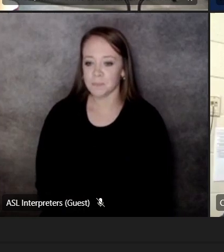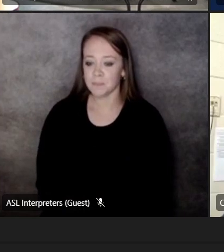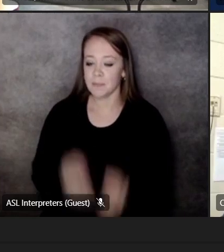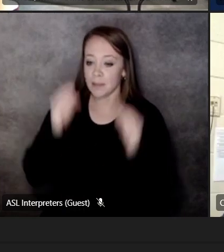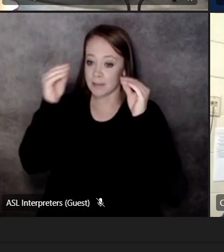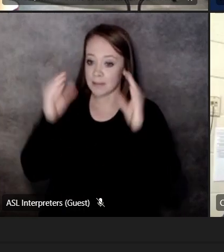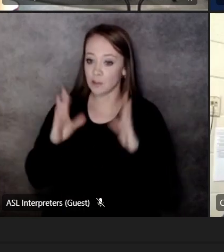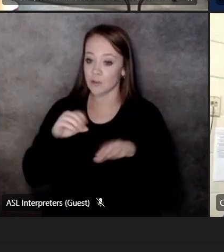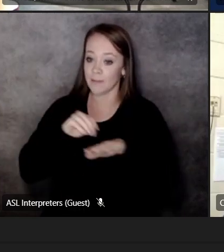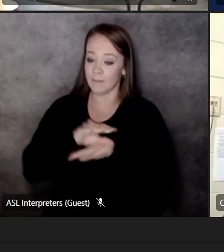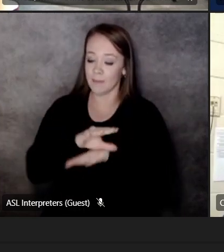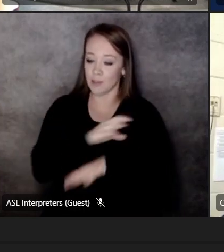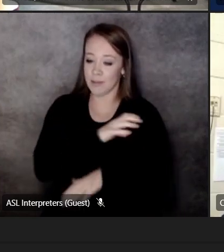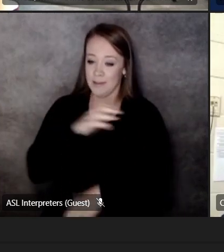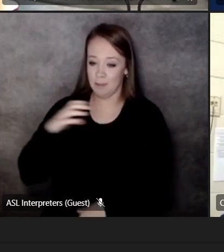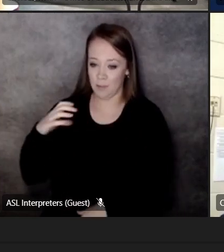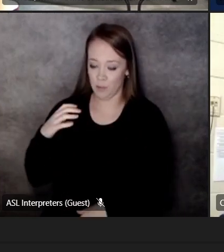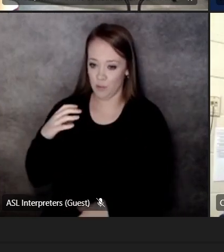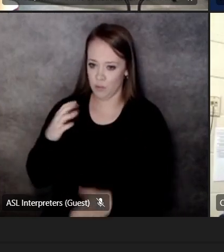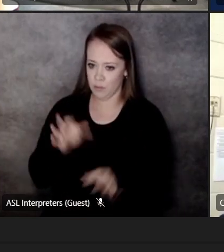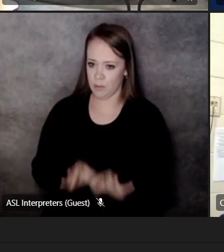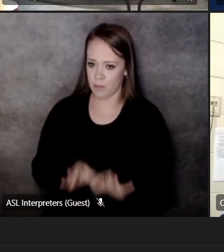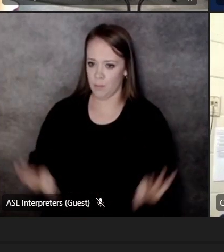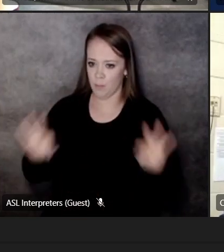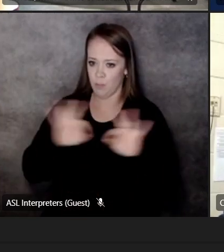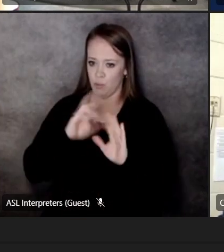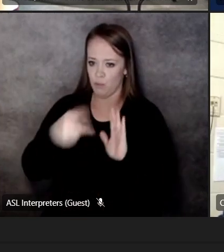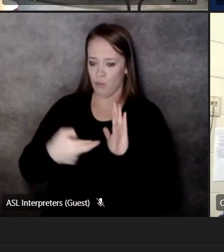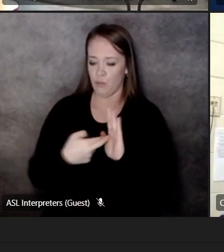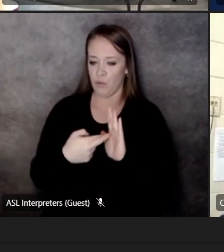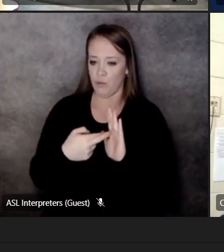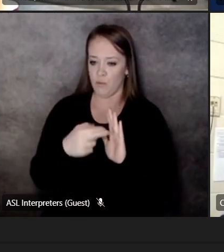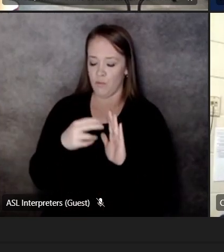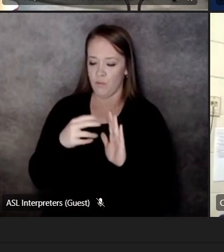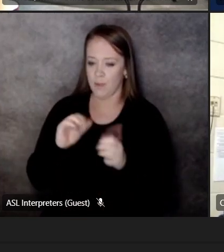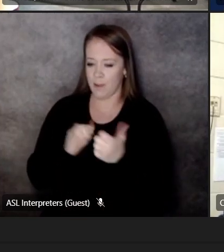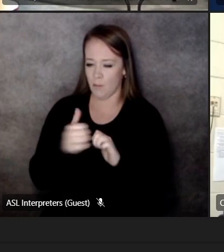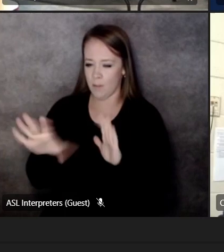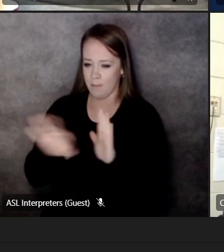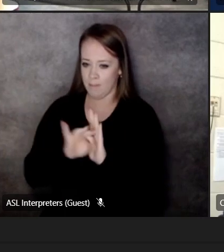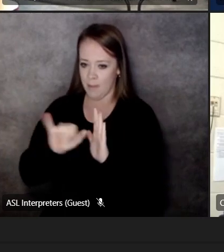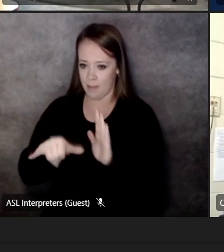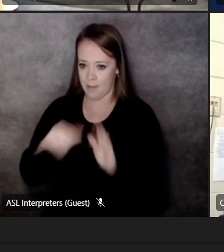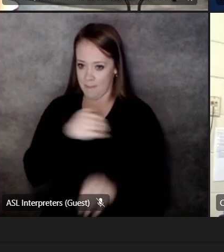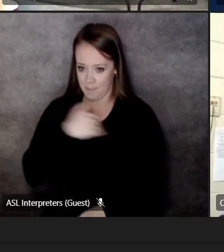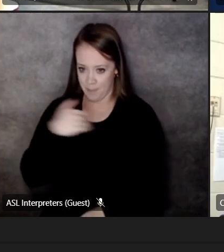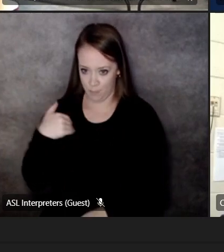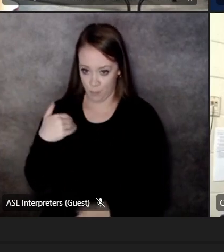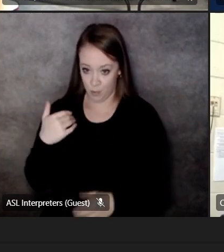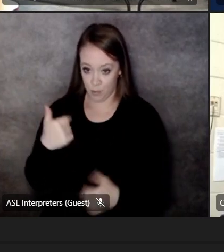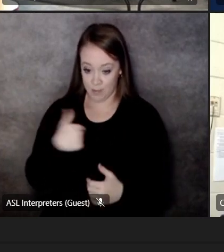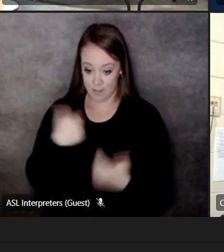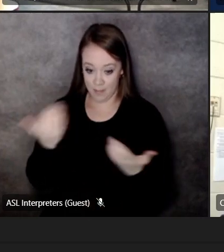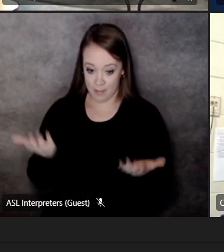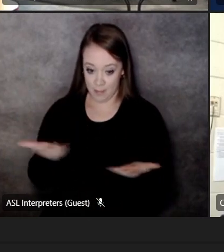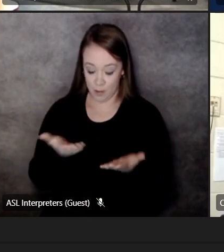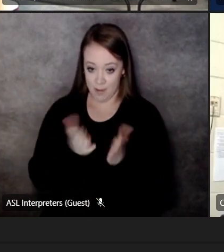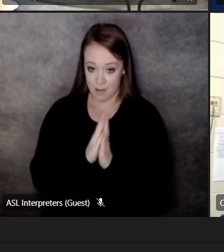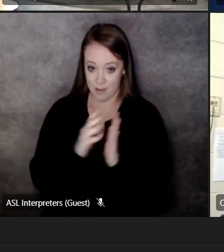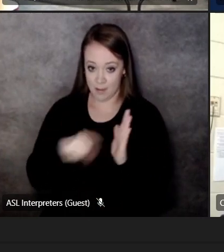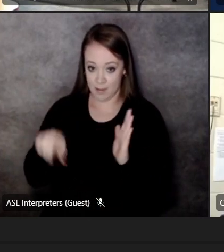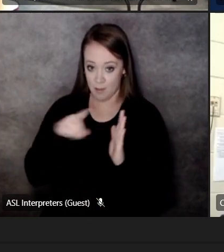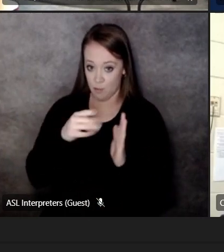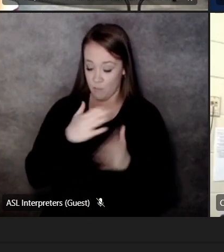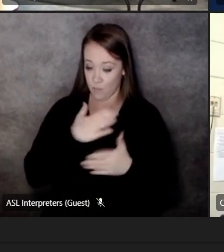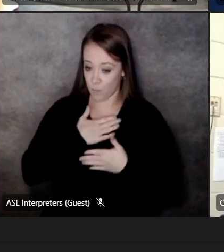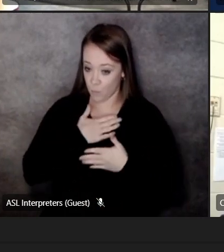plays a really important role in the selection of that member. And so I am here to ask if you would be willing to